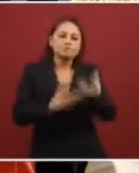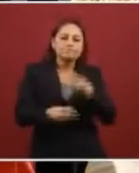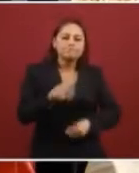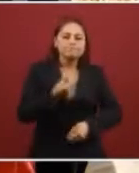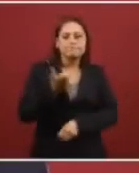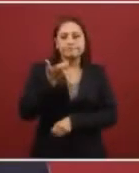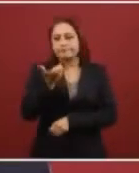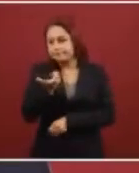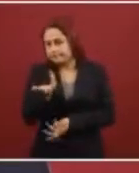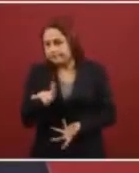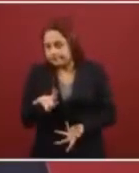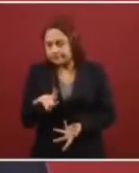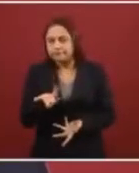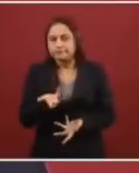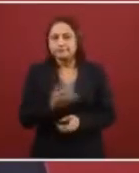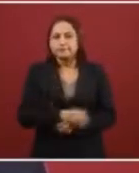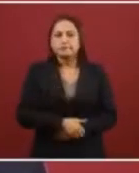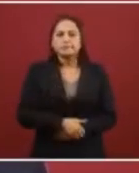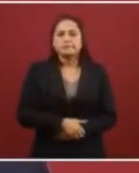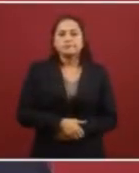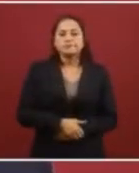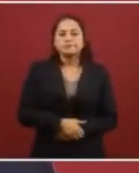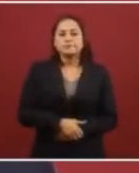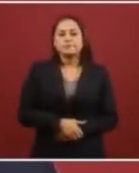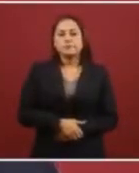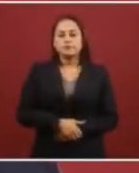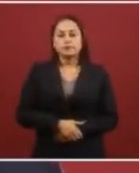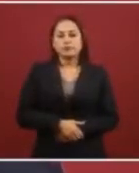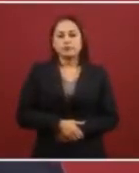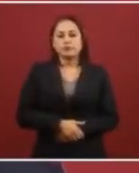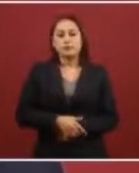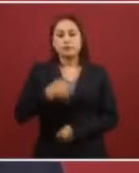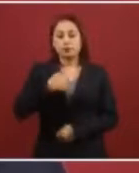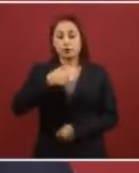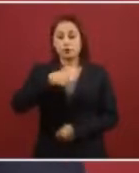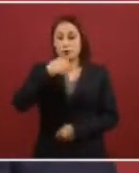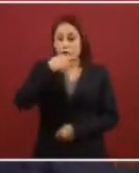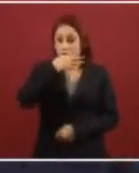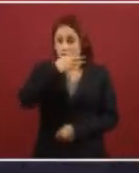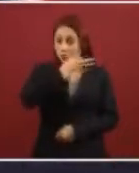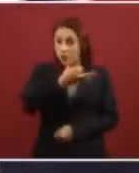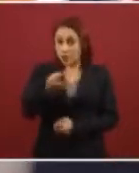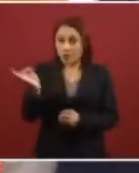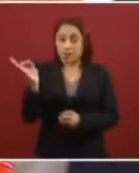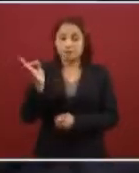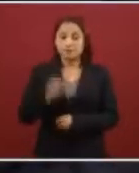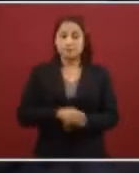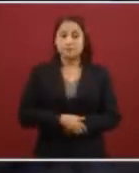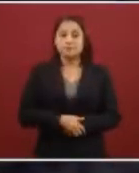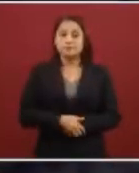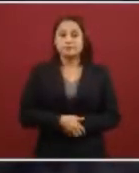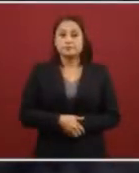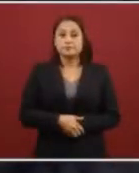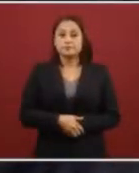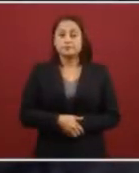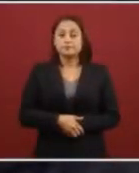commercial. Les informo I inform que you that